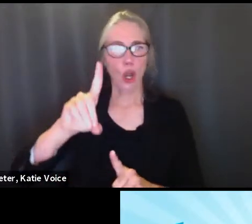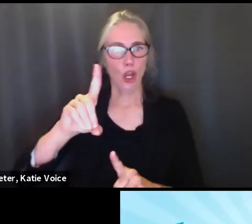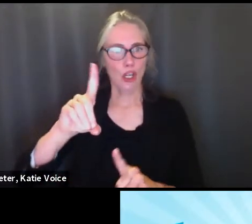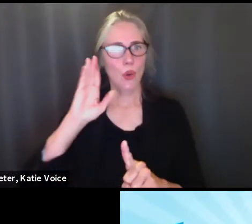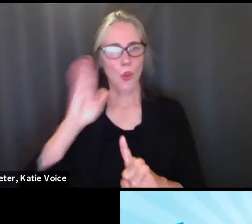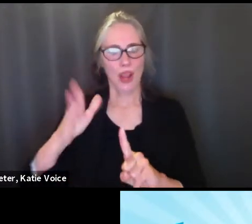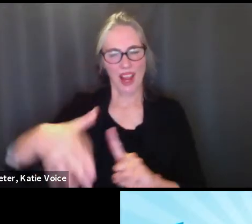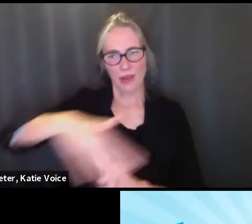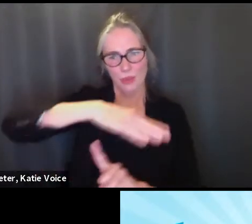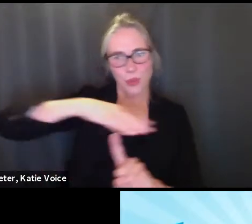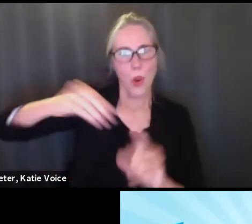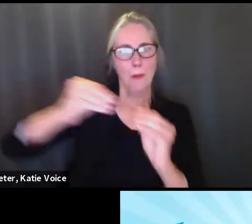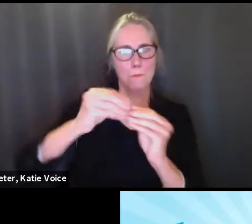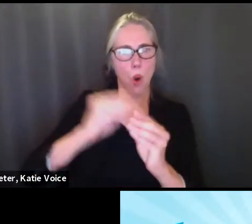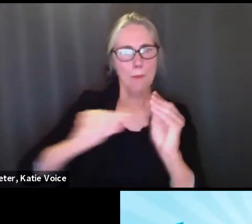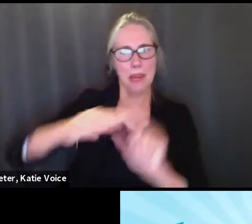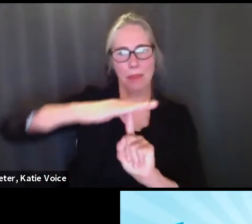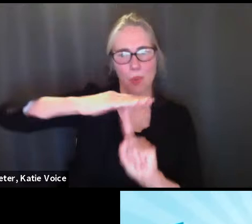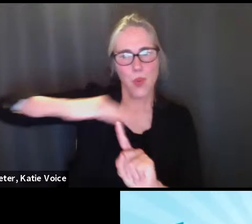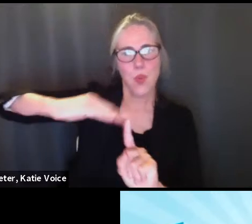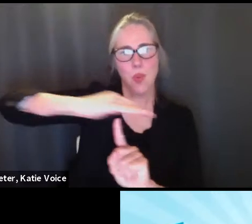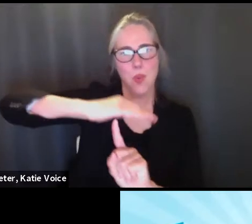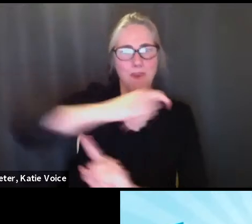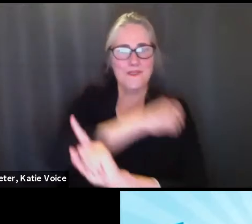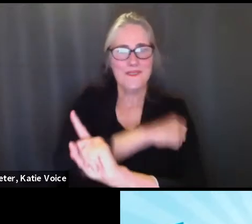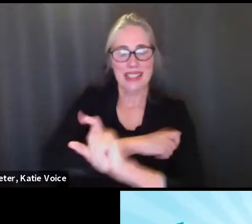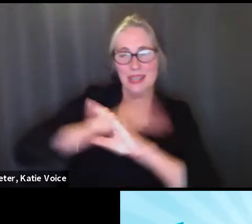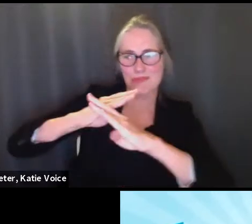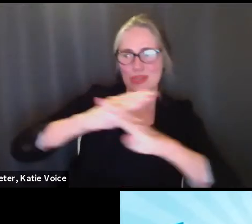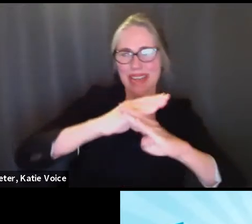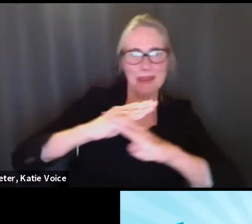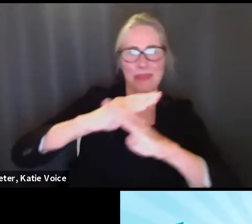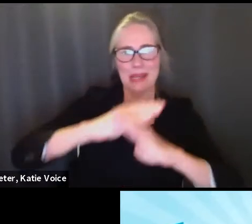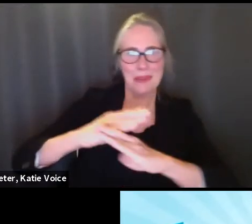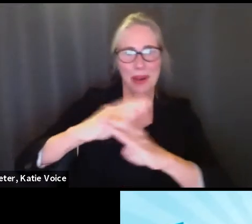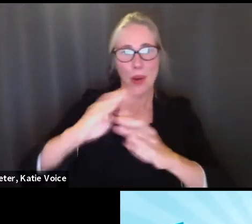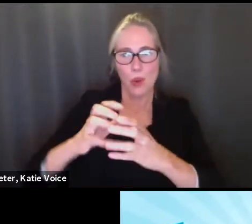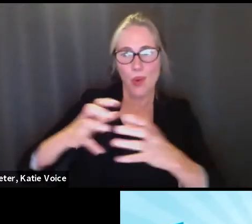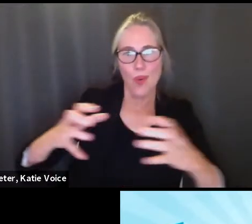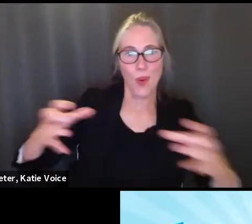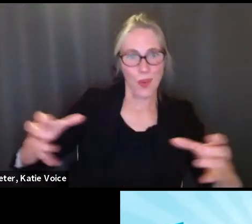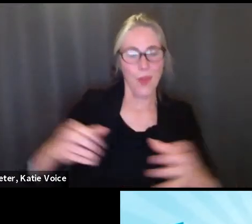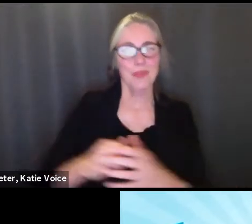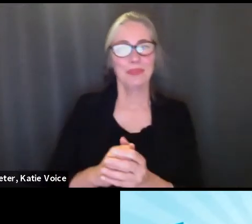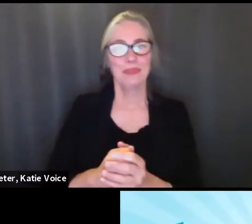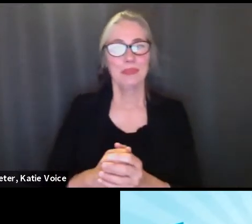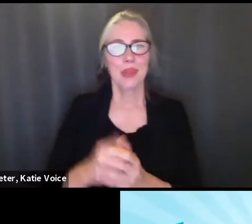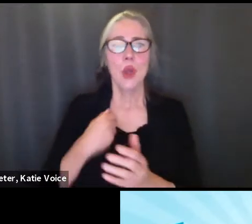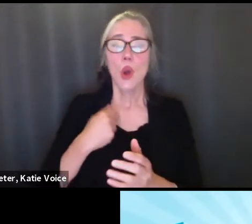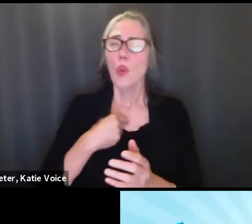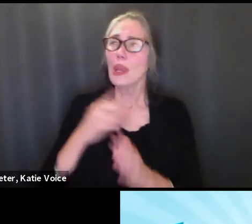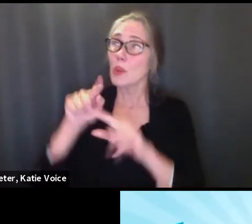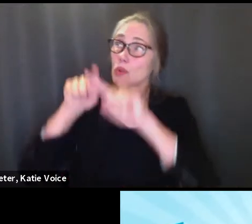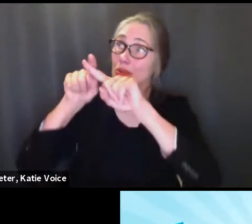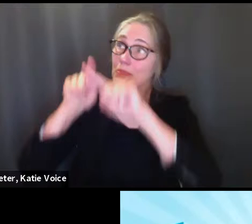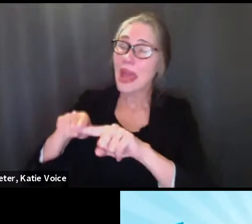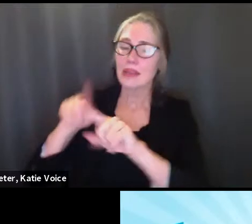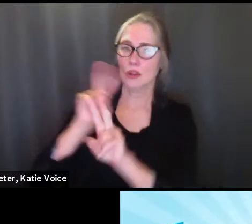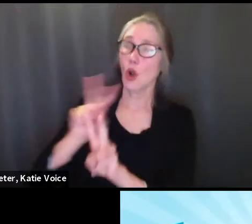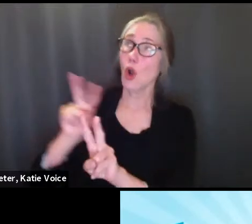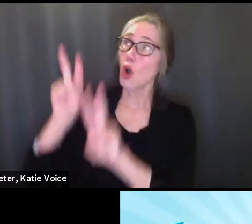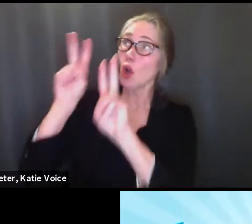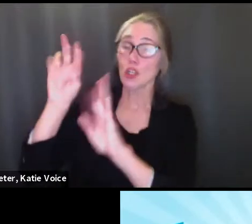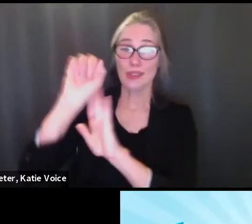to be working on the vaccines. We'll be looking to the state for oversight and support. So just as Susan